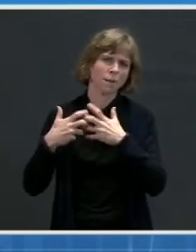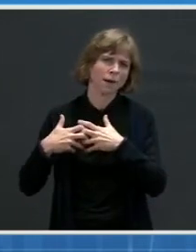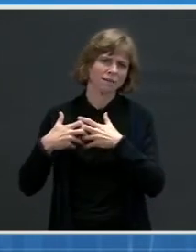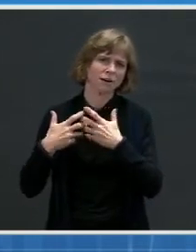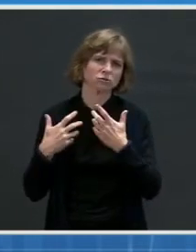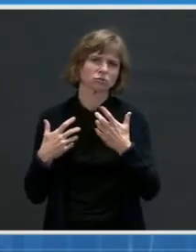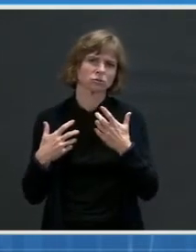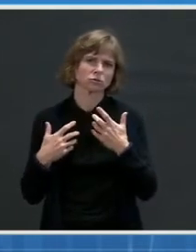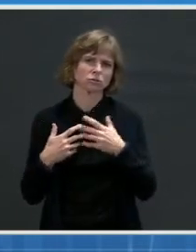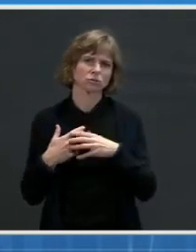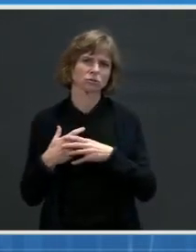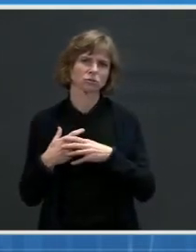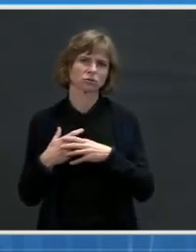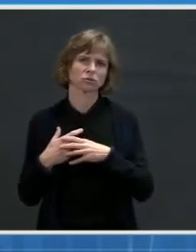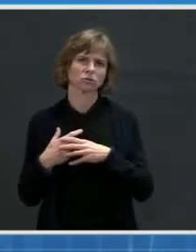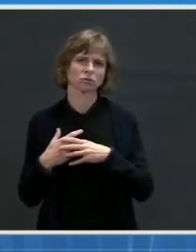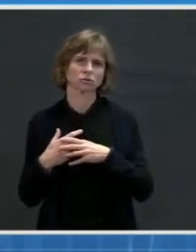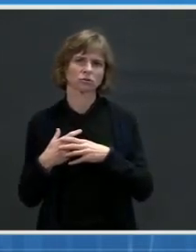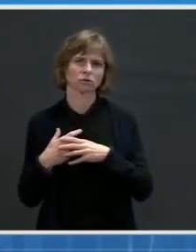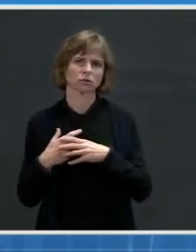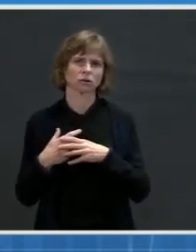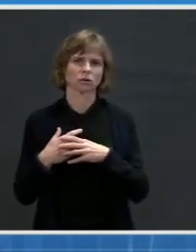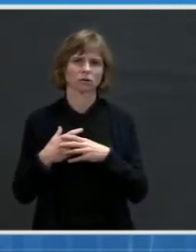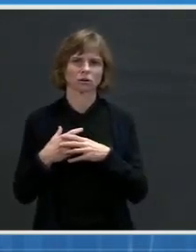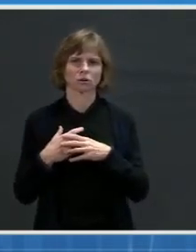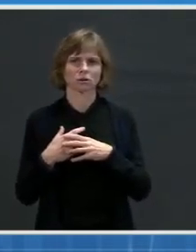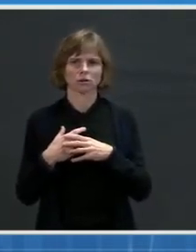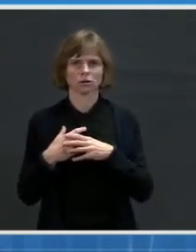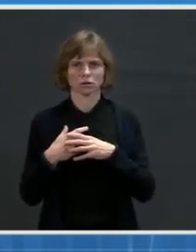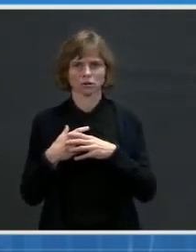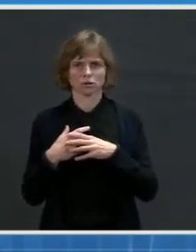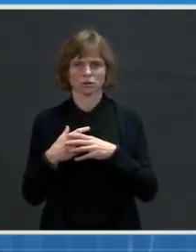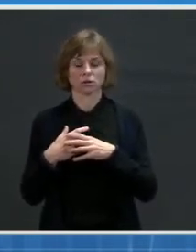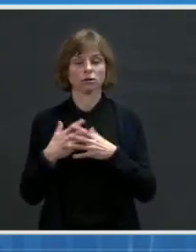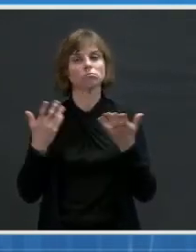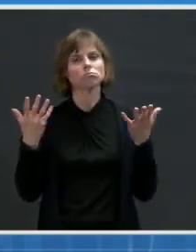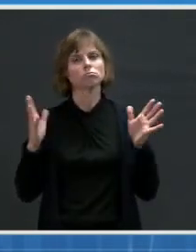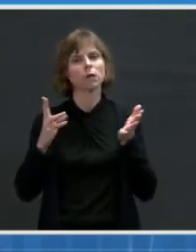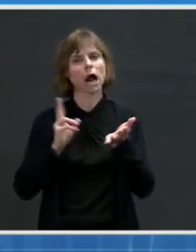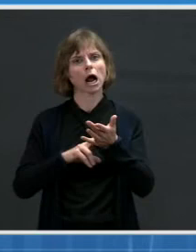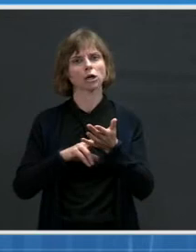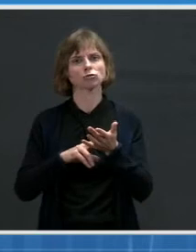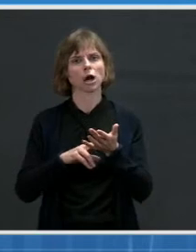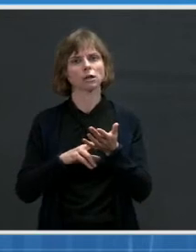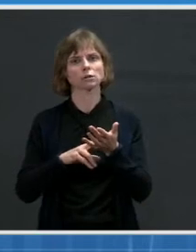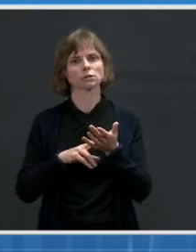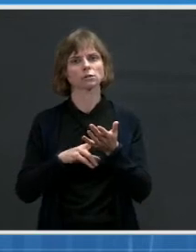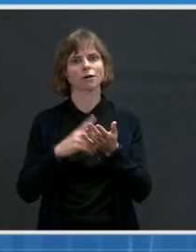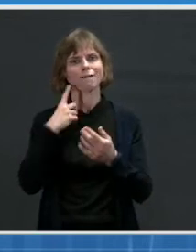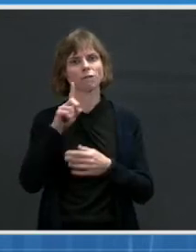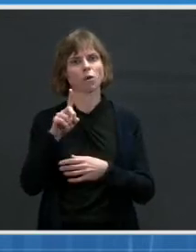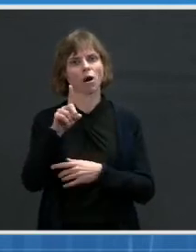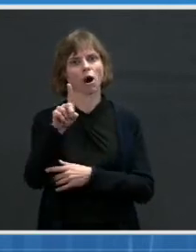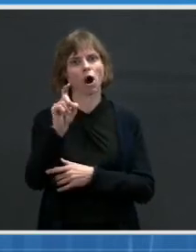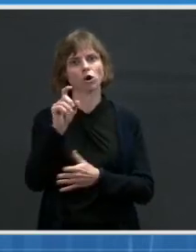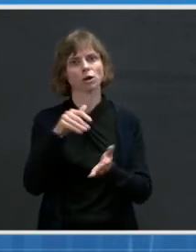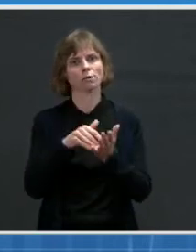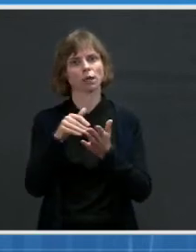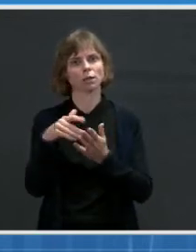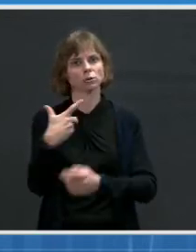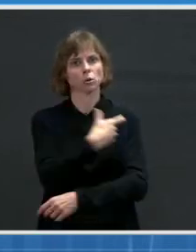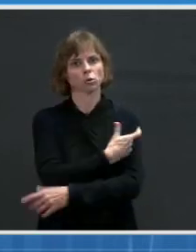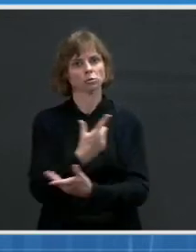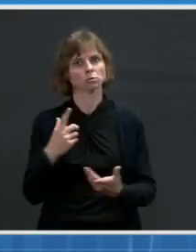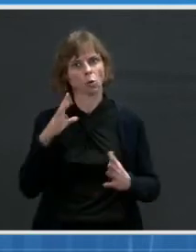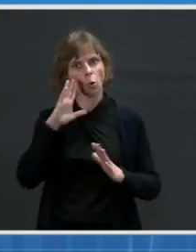Yeah. No, they've been contracted for 100 million doses, which we will hopefully